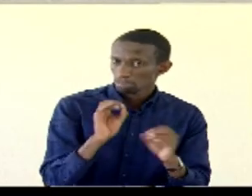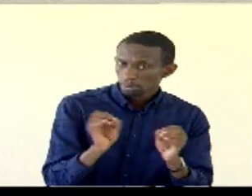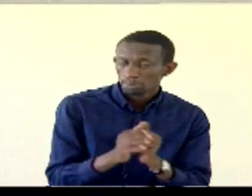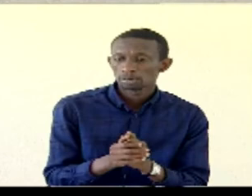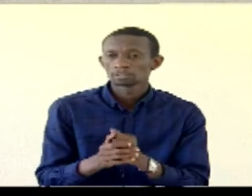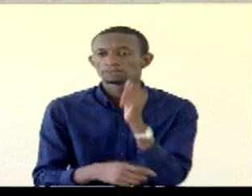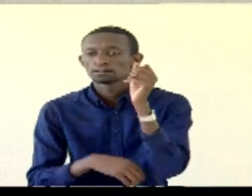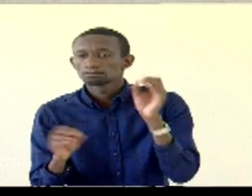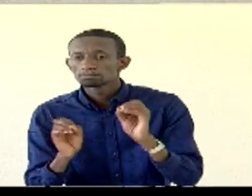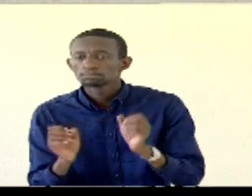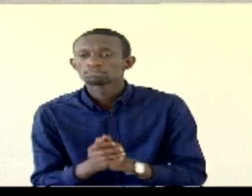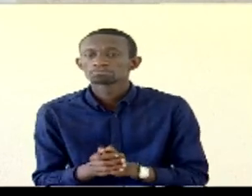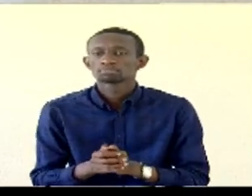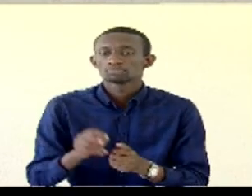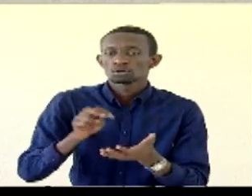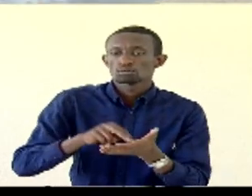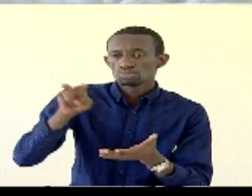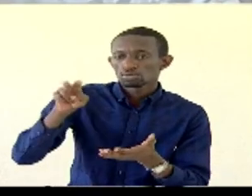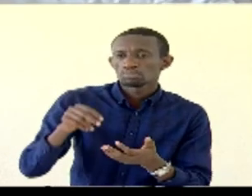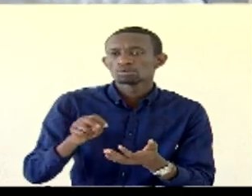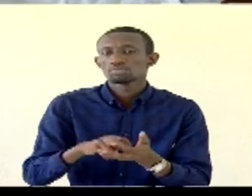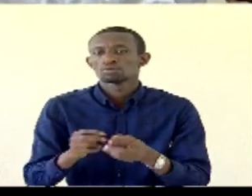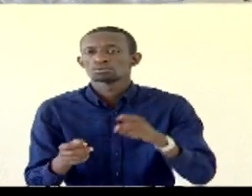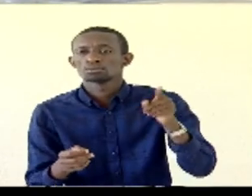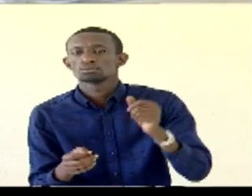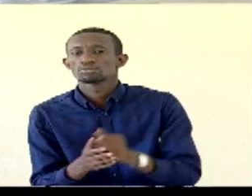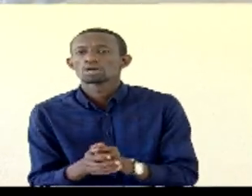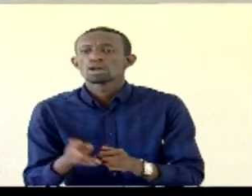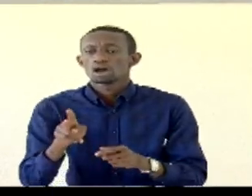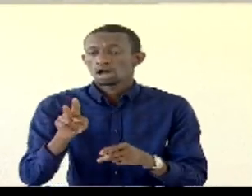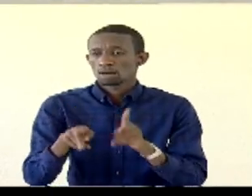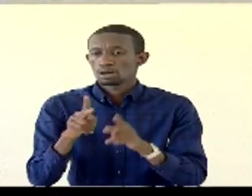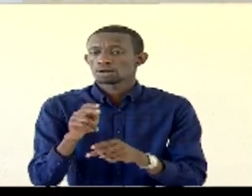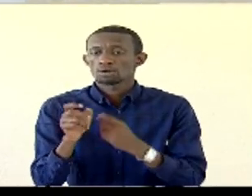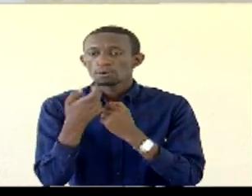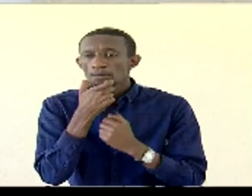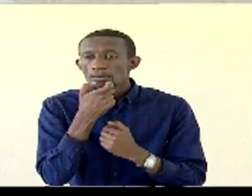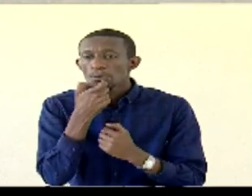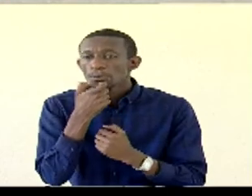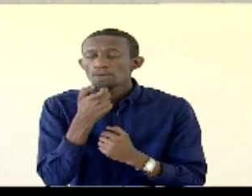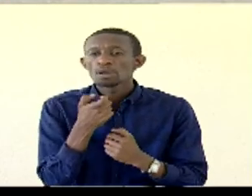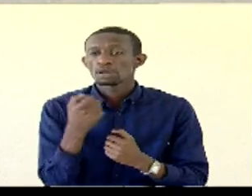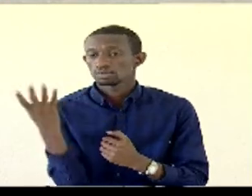Goalpost linesman, goalpost linesman, right linesman, left linesman, and the referee in the middle.